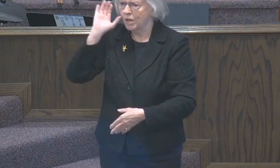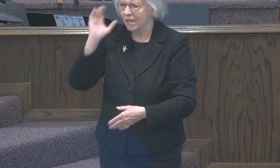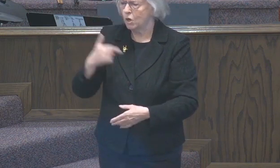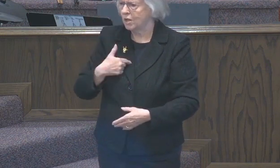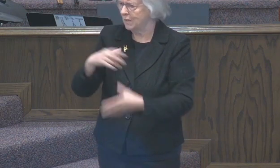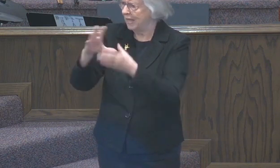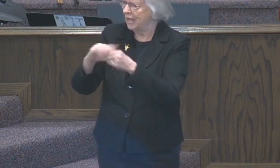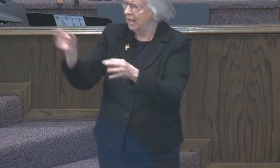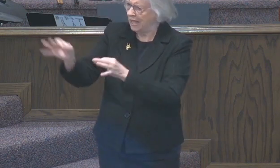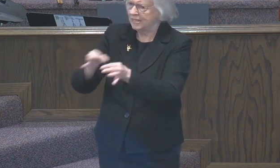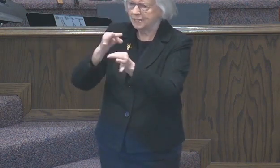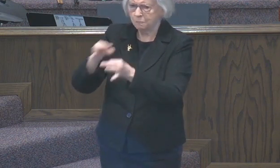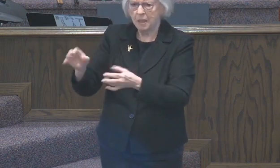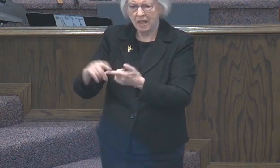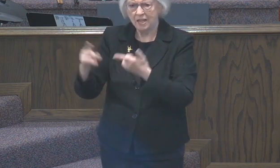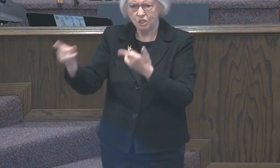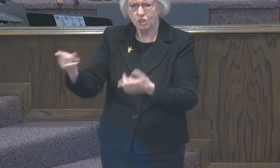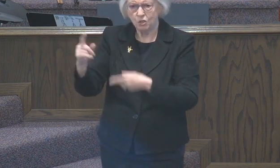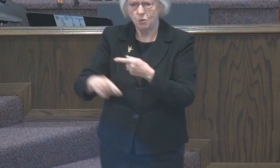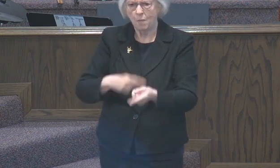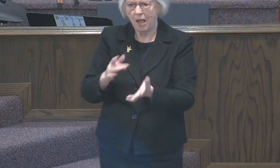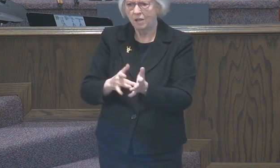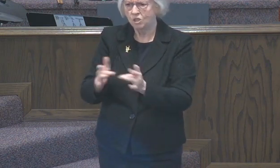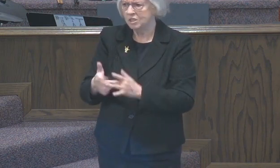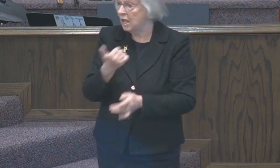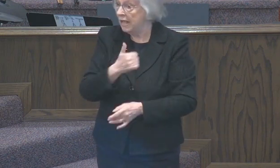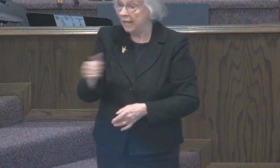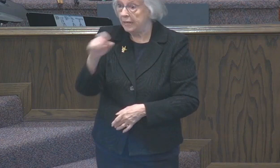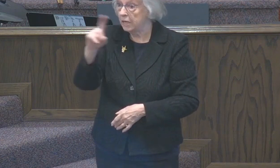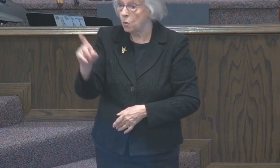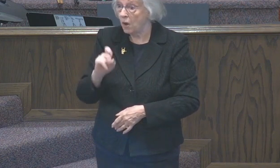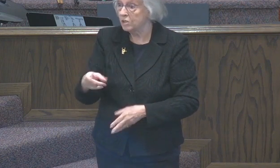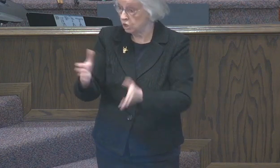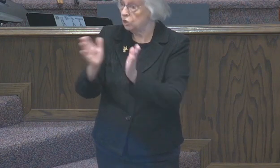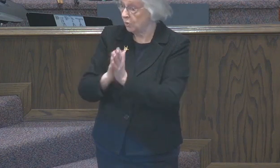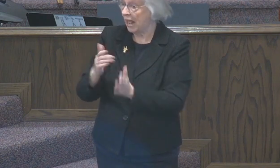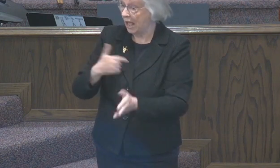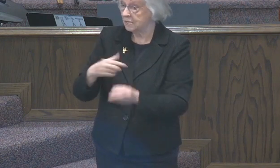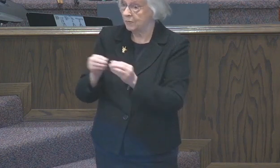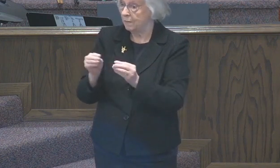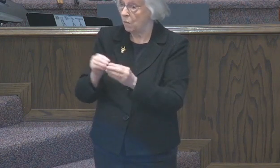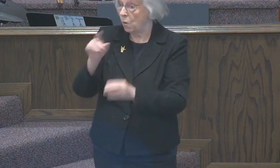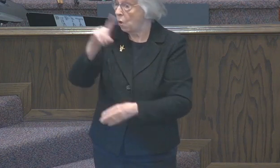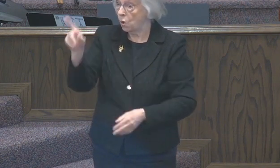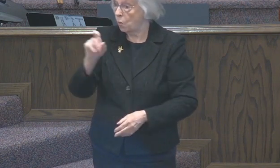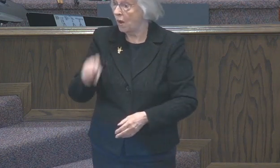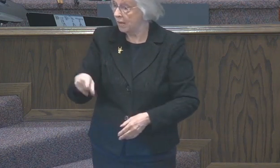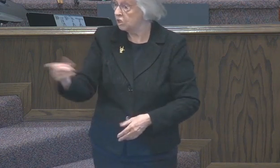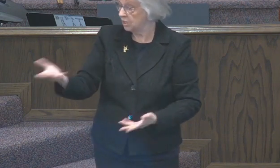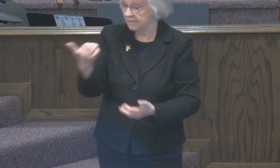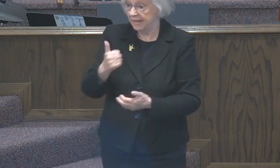And so the godly application of knowledge is what we will use to know when to